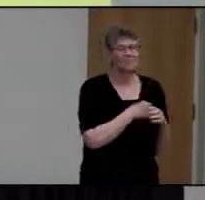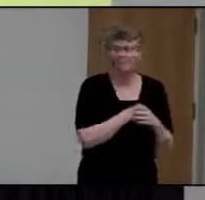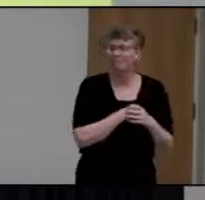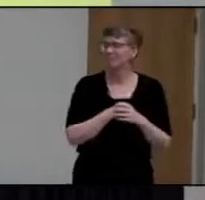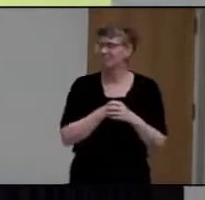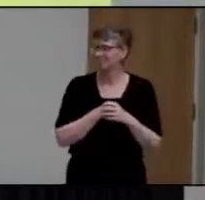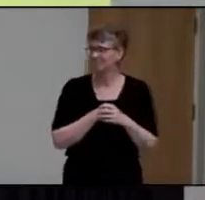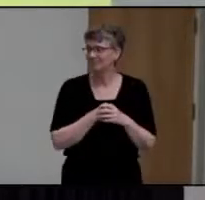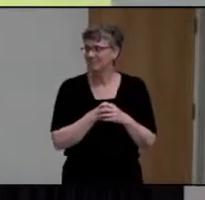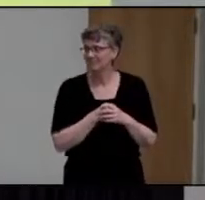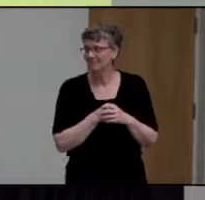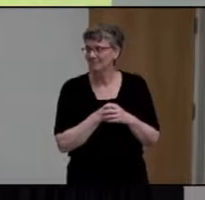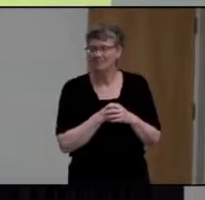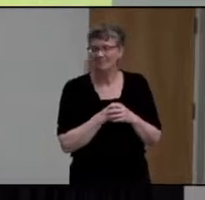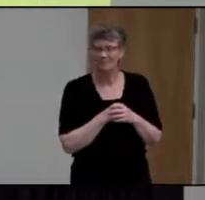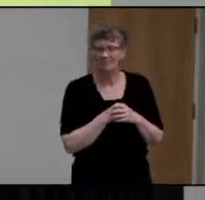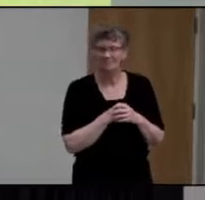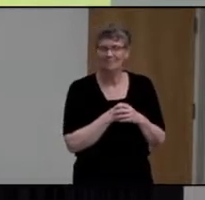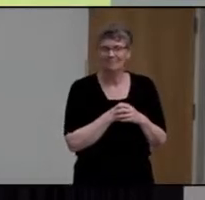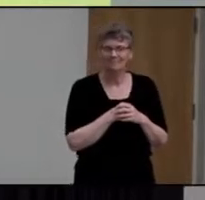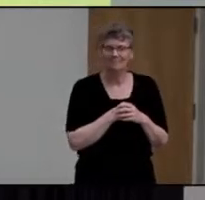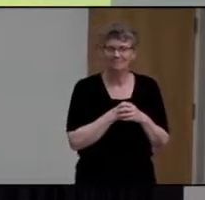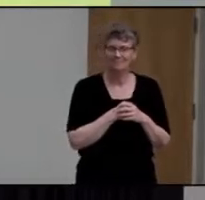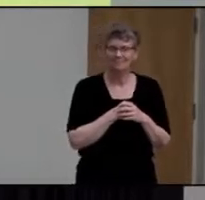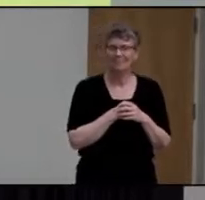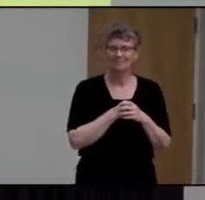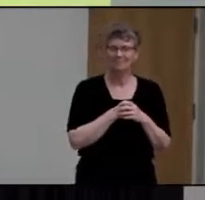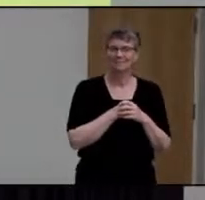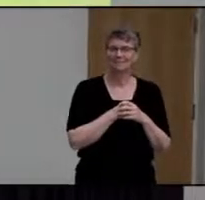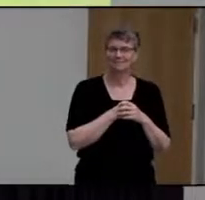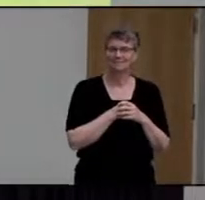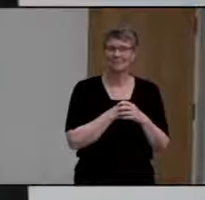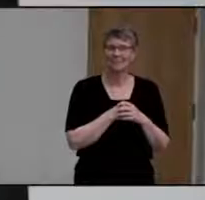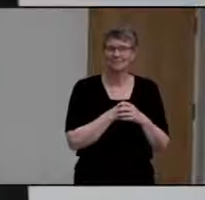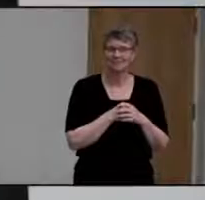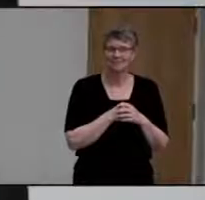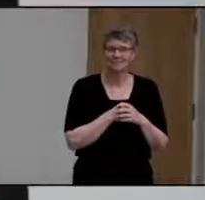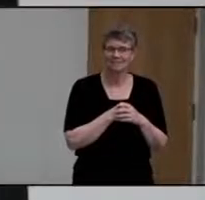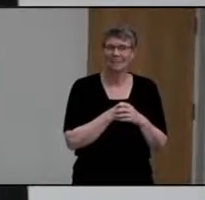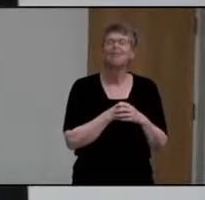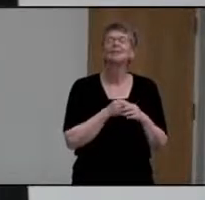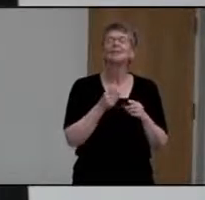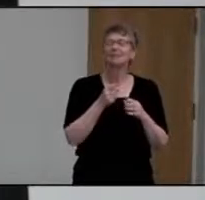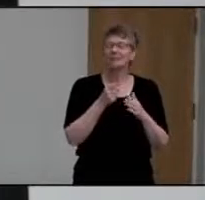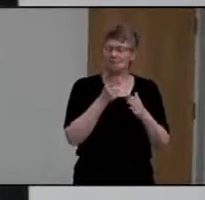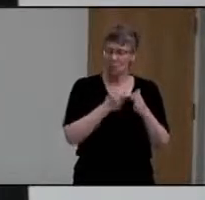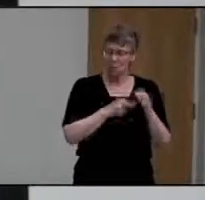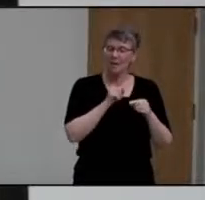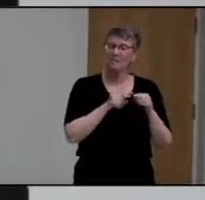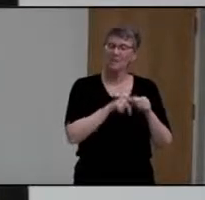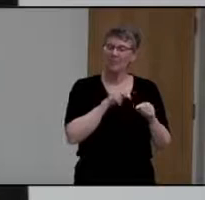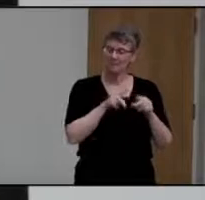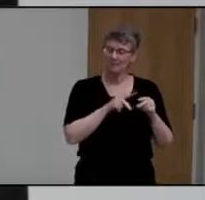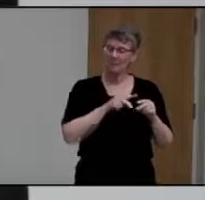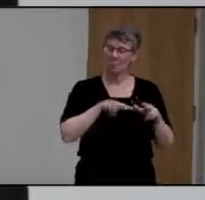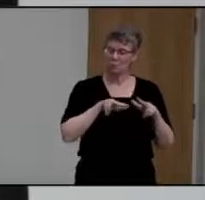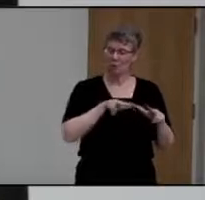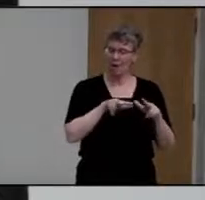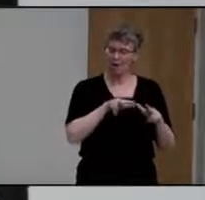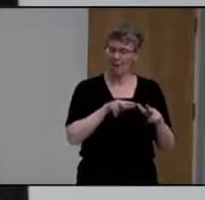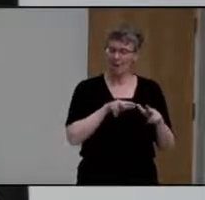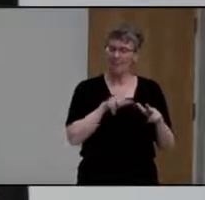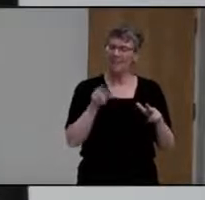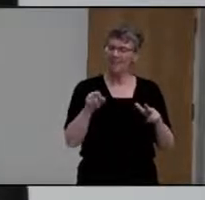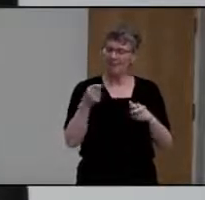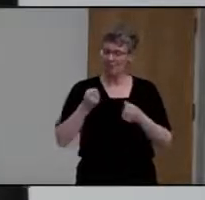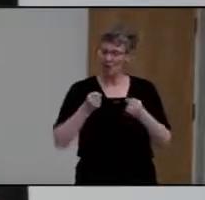this, and I was looking at autonomous cars because there have been so many accidents. And I found a study, this academic study, where basically